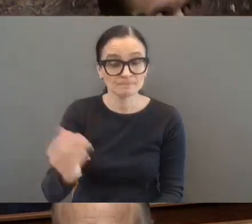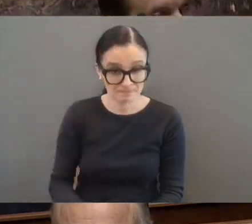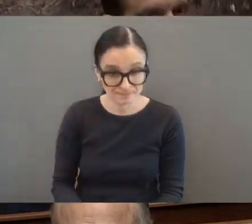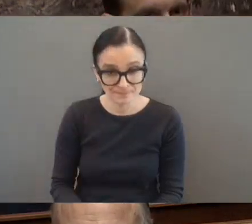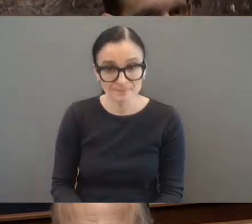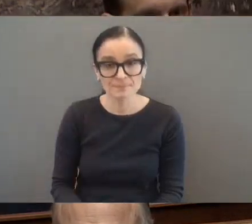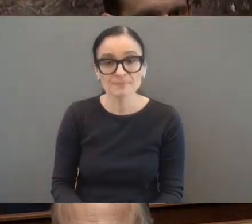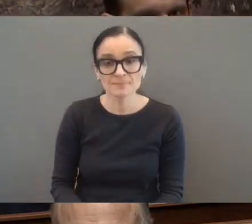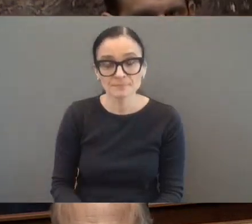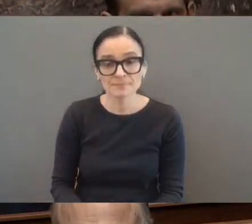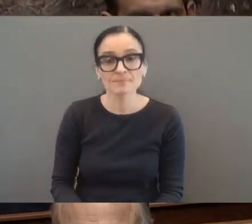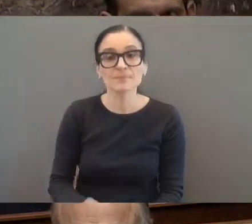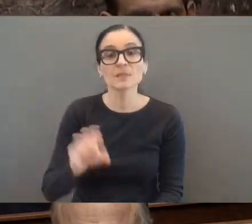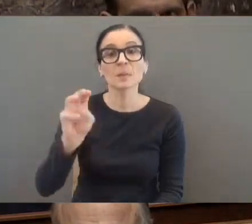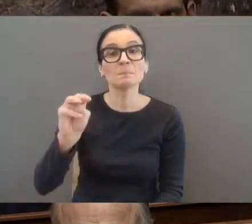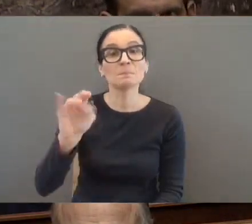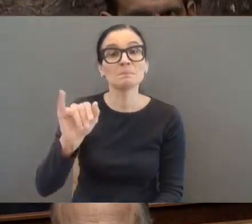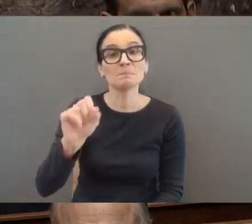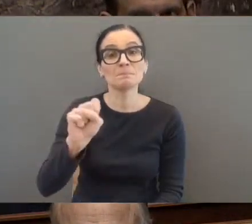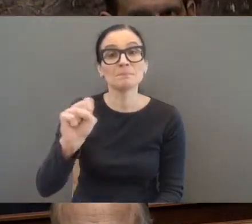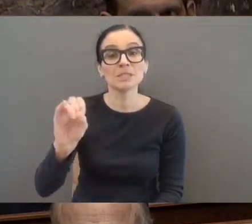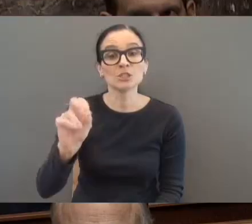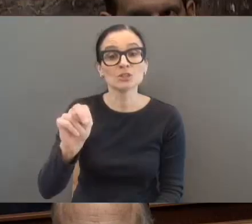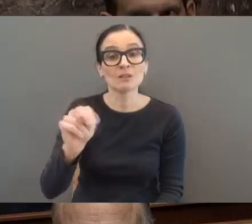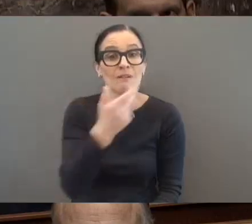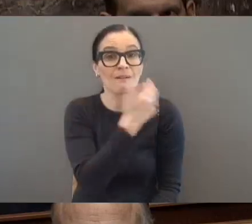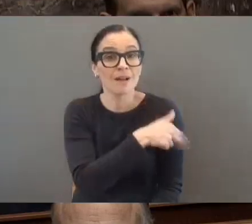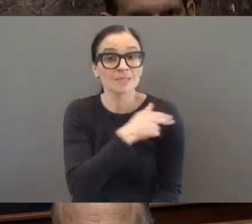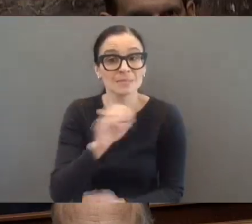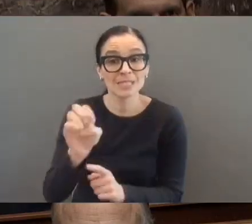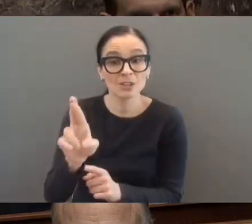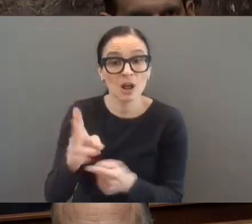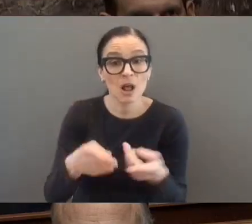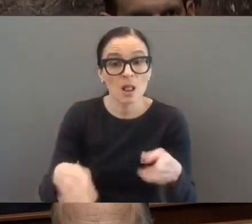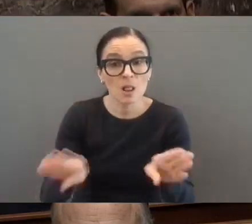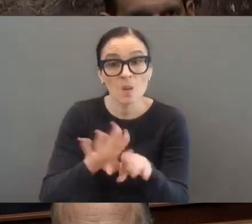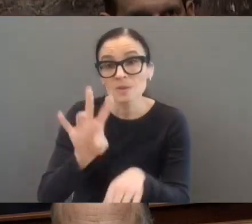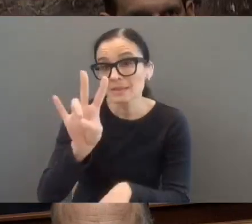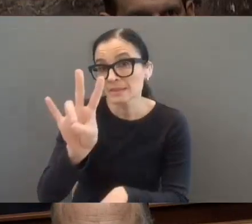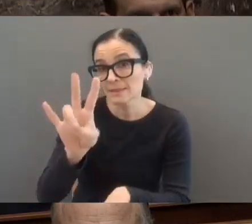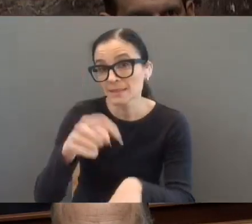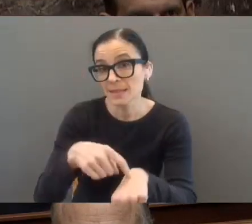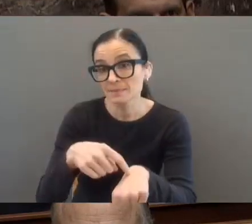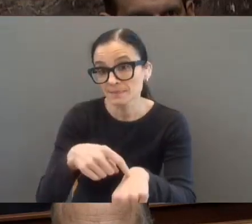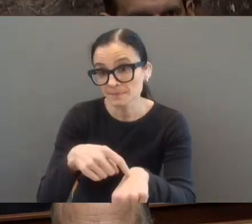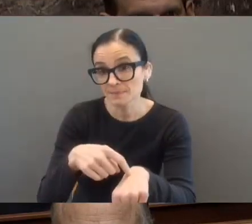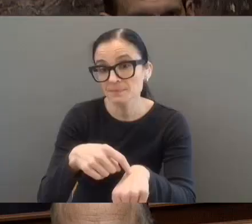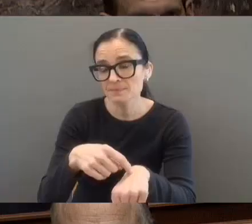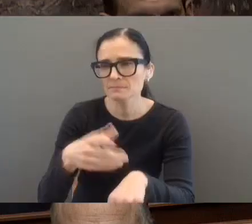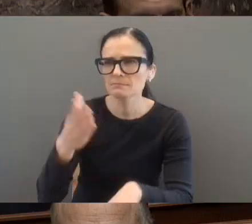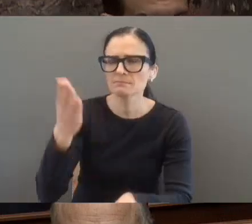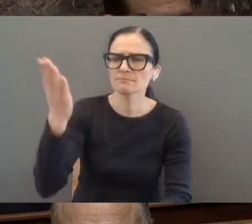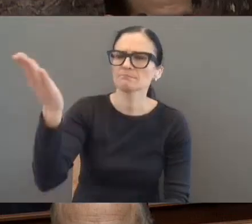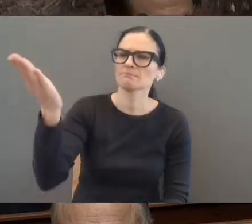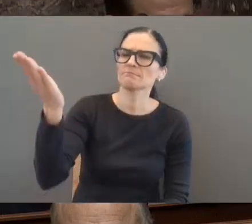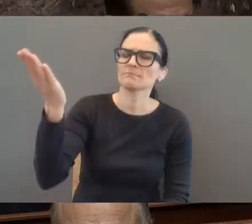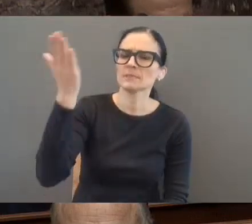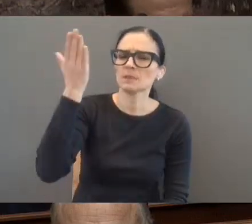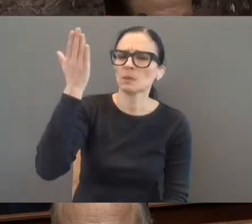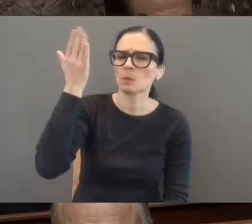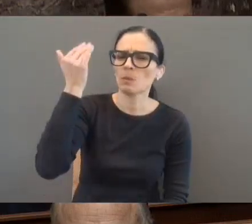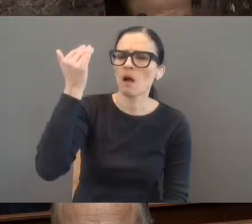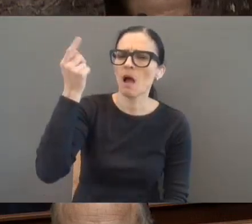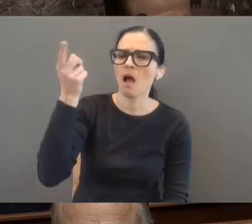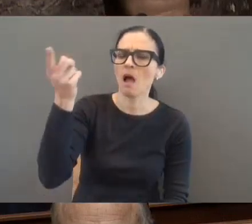different occasions. Why does the Premier think that their emergencies are not important enough to have